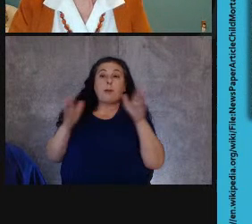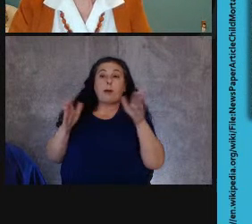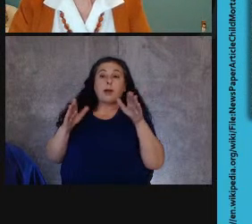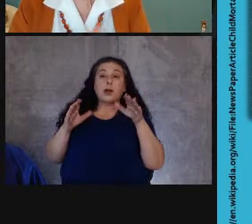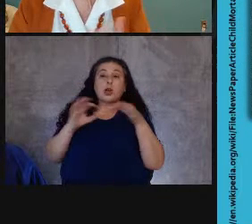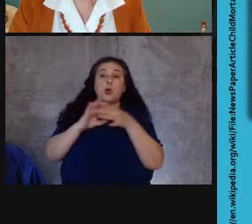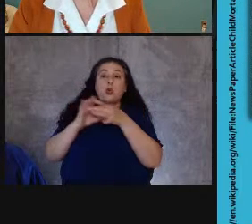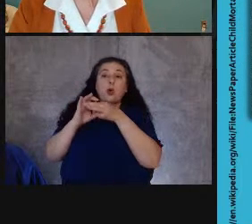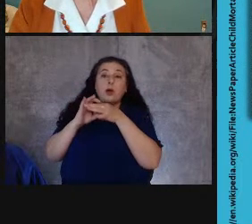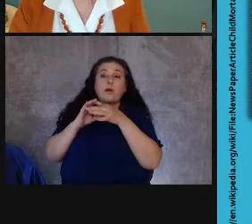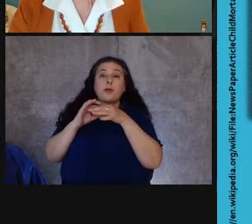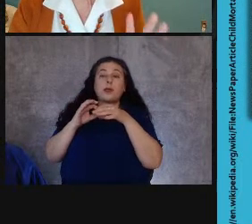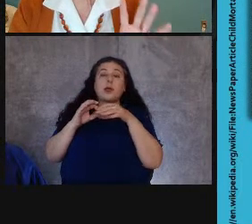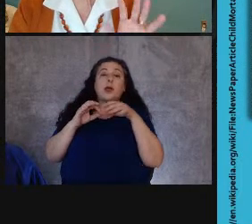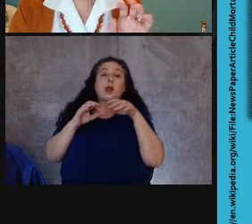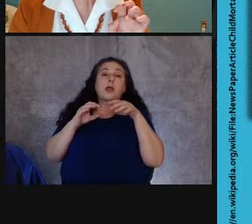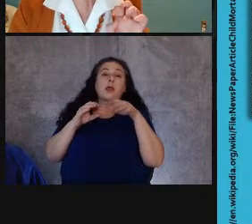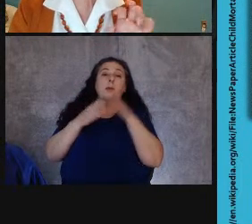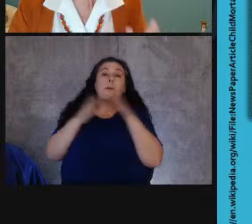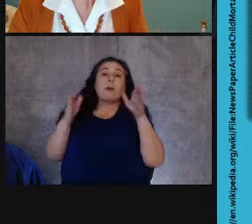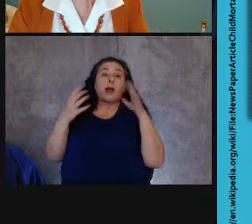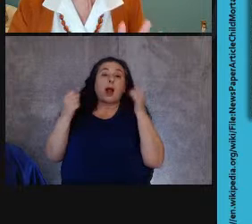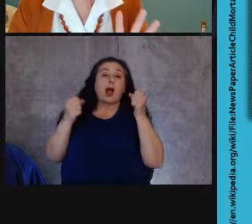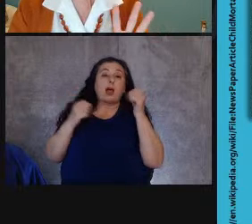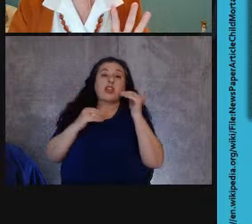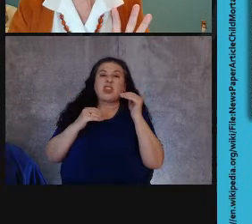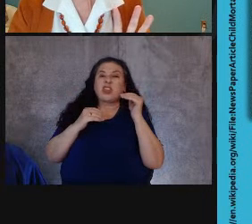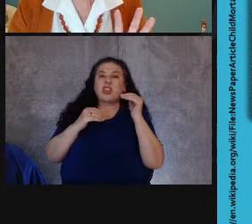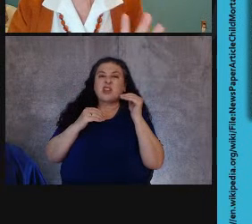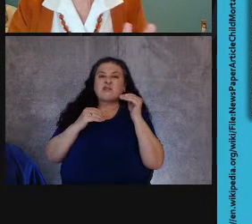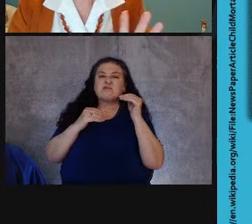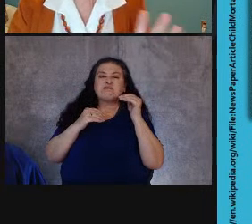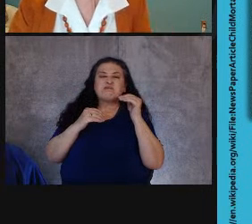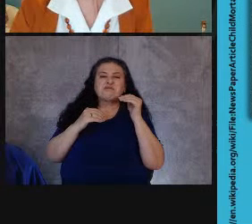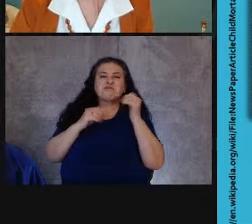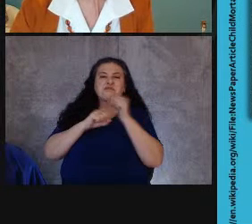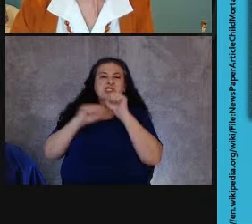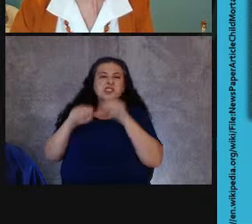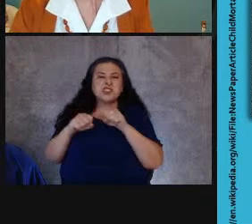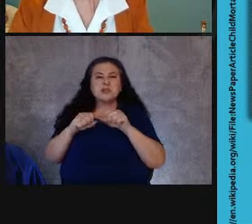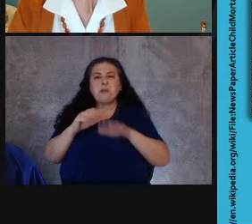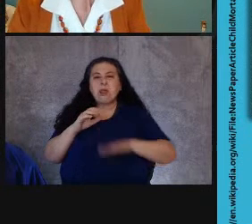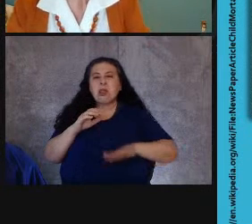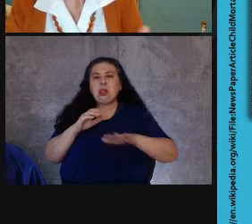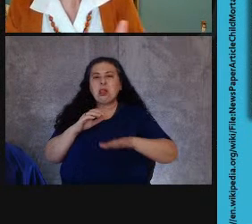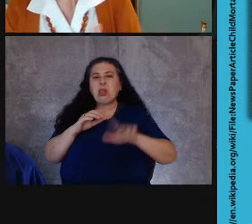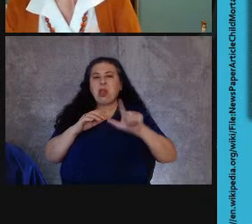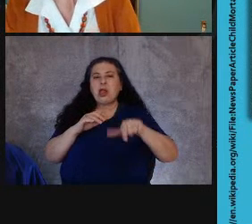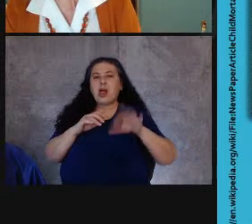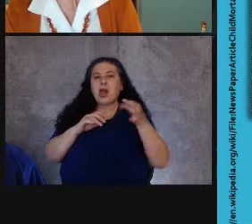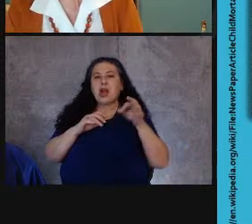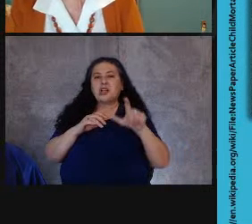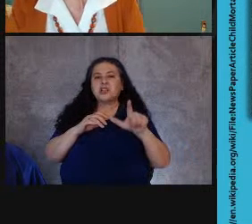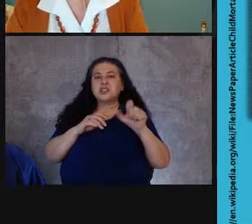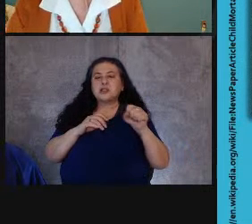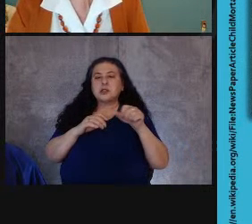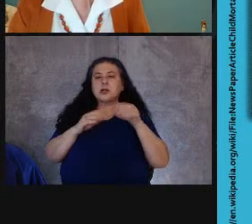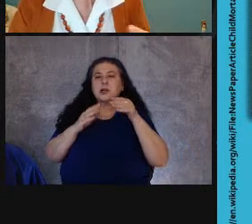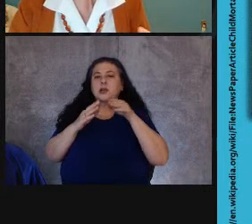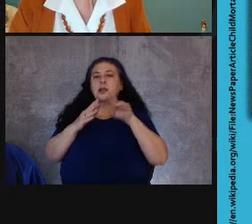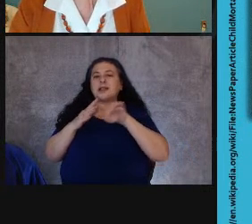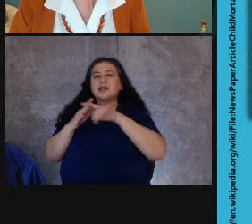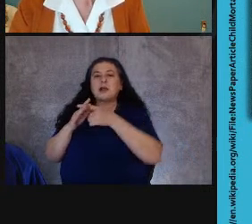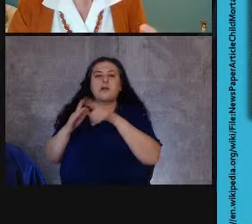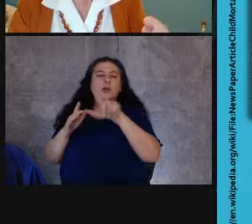cooperation. The public health infrastructure was pretty, minimal in the late 19th century and into the 20th